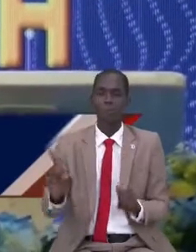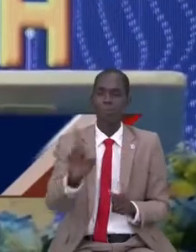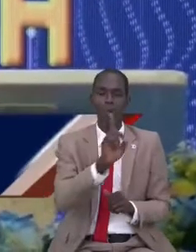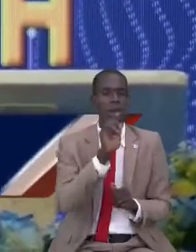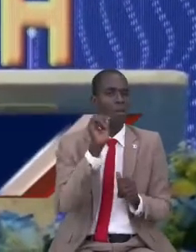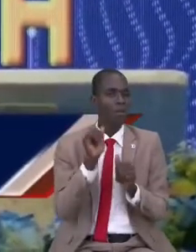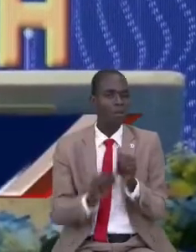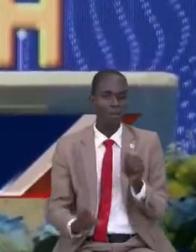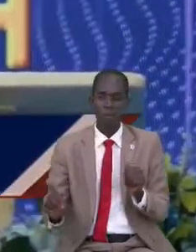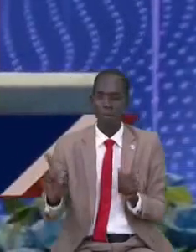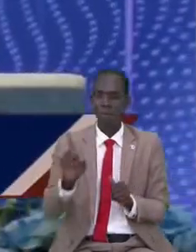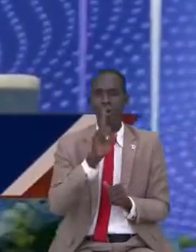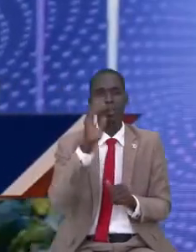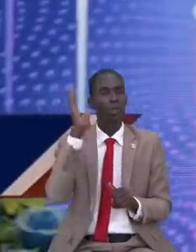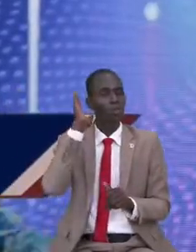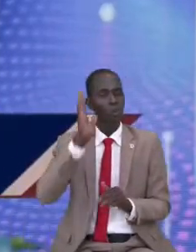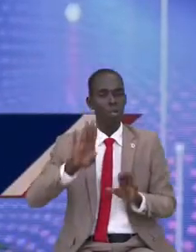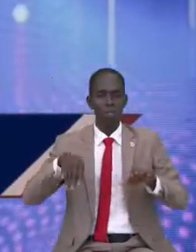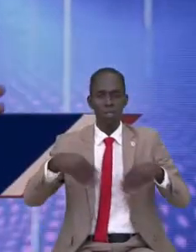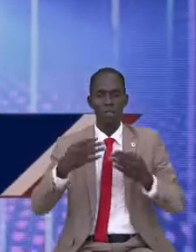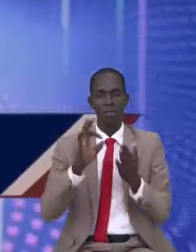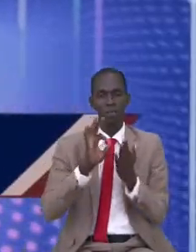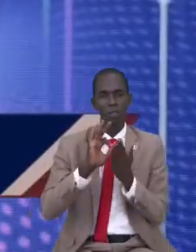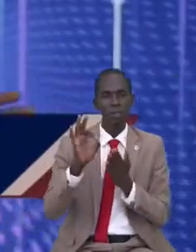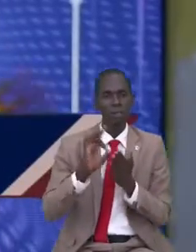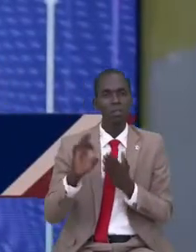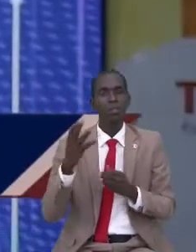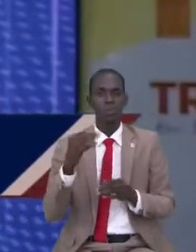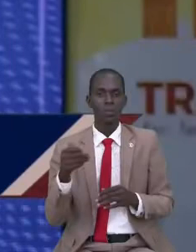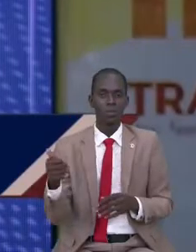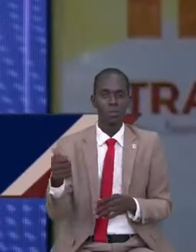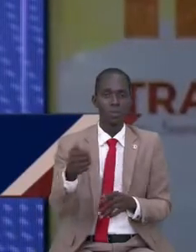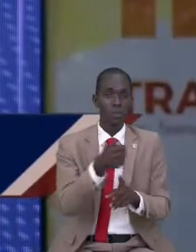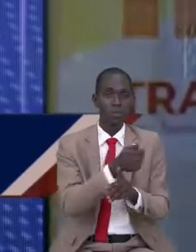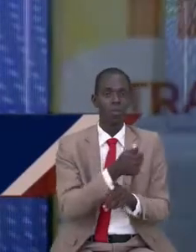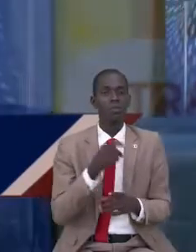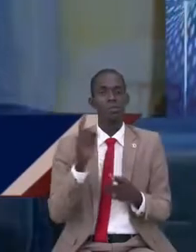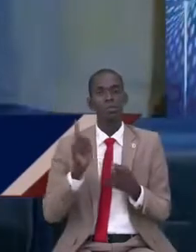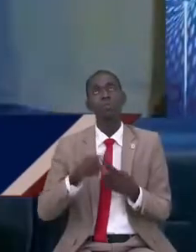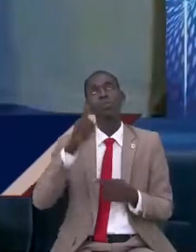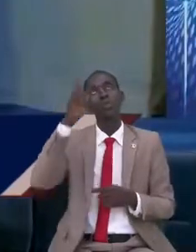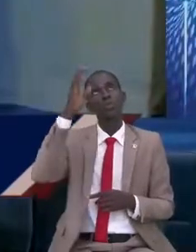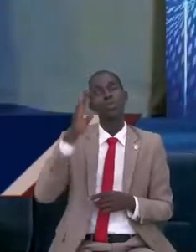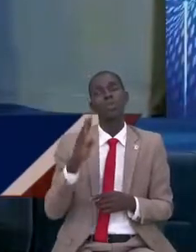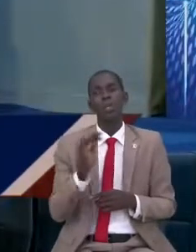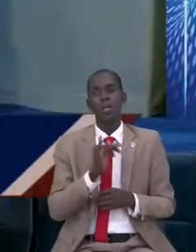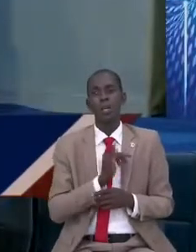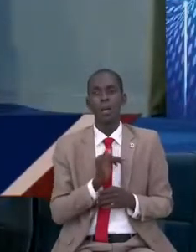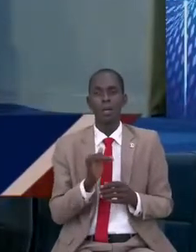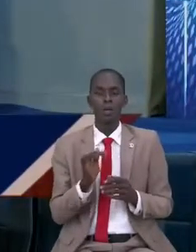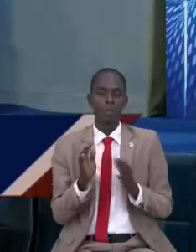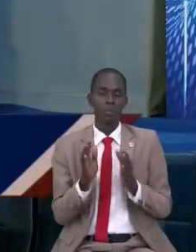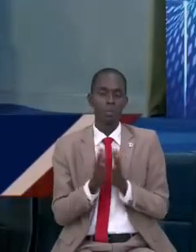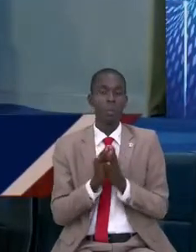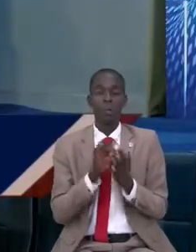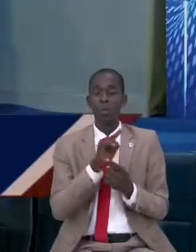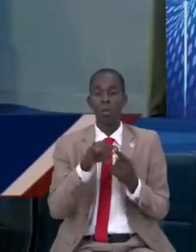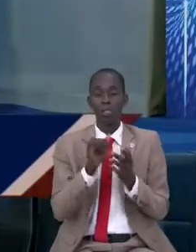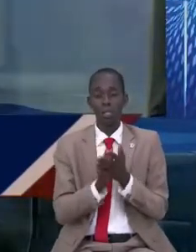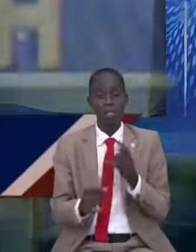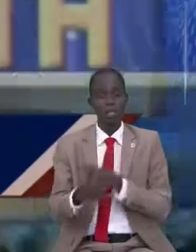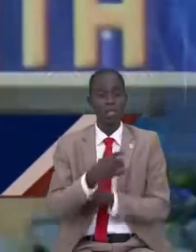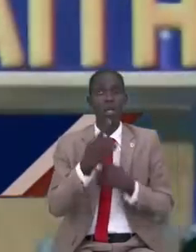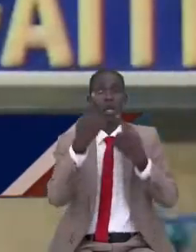everyone, everyone shall give account of himself unto God. I pray when that day comes and you